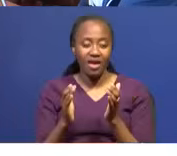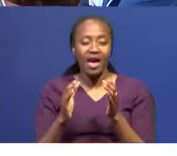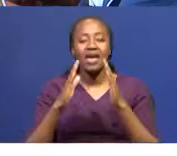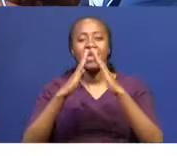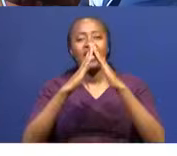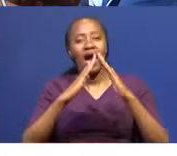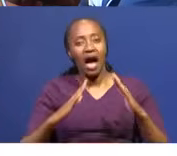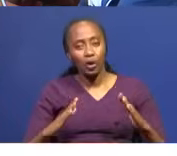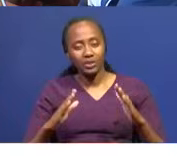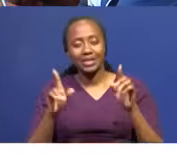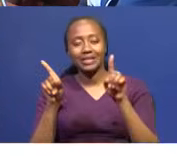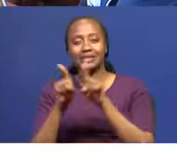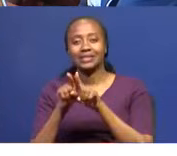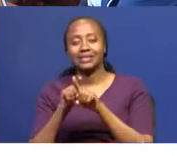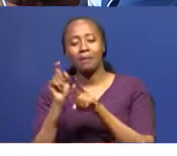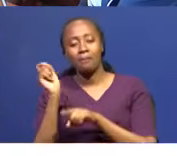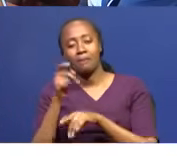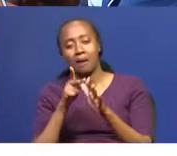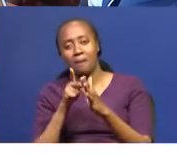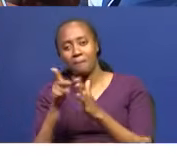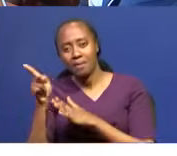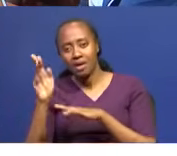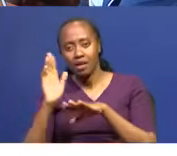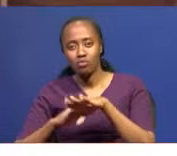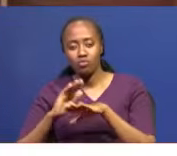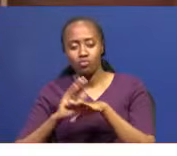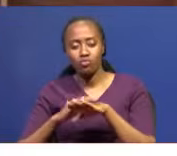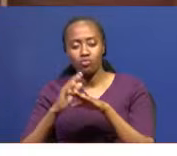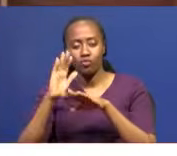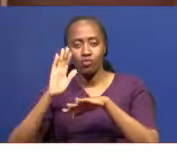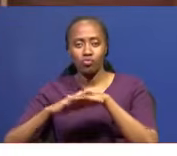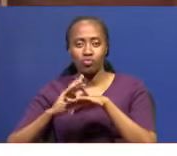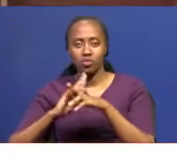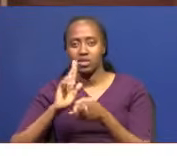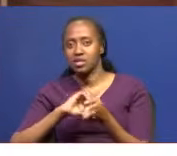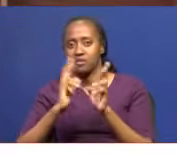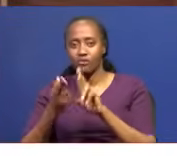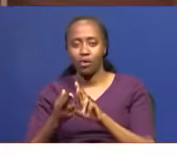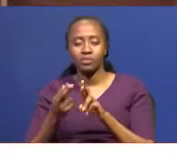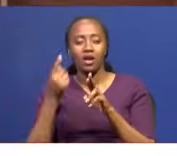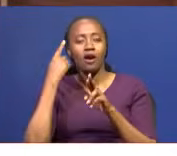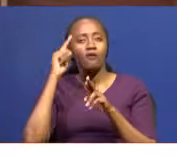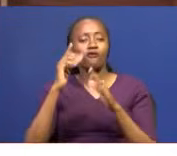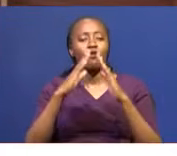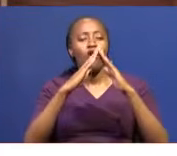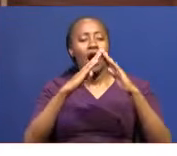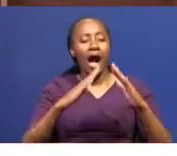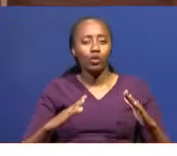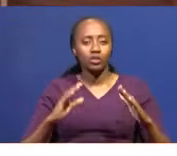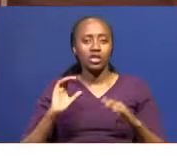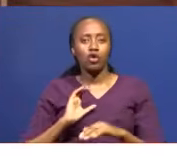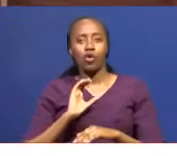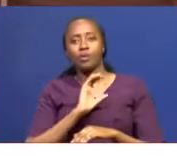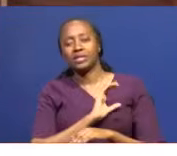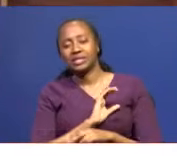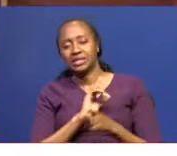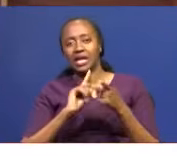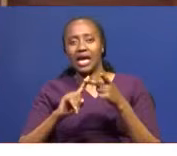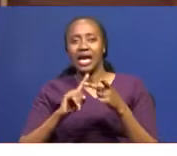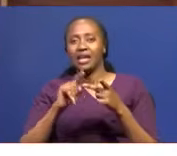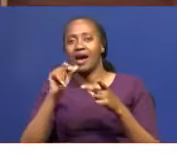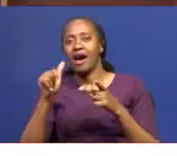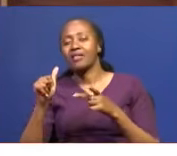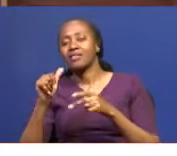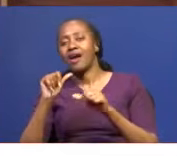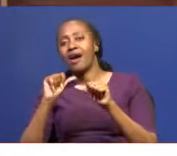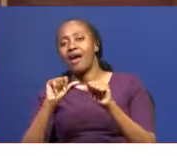and a new payroll system forming part of the broader police reforms. Committee, working with the Housing Committee and other agencies in government,